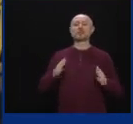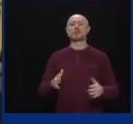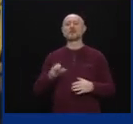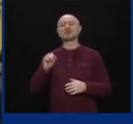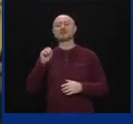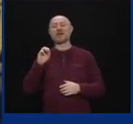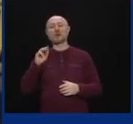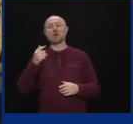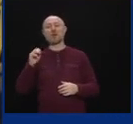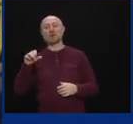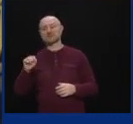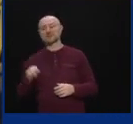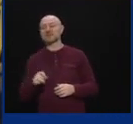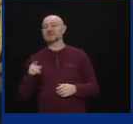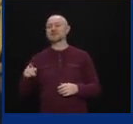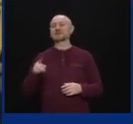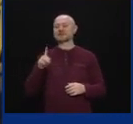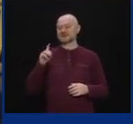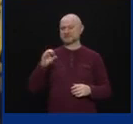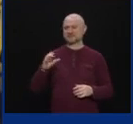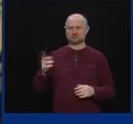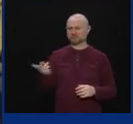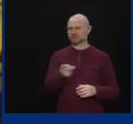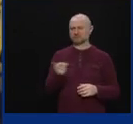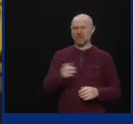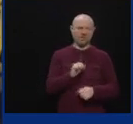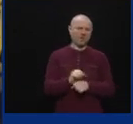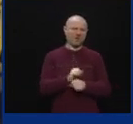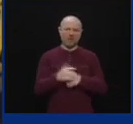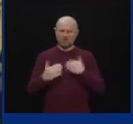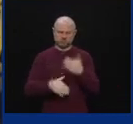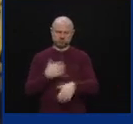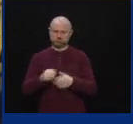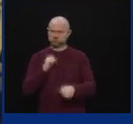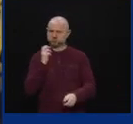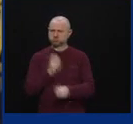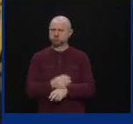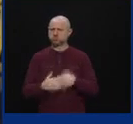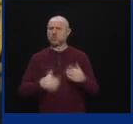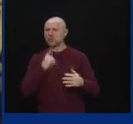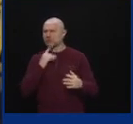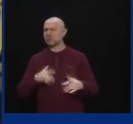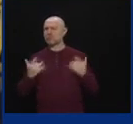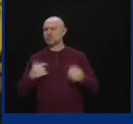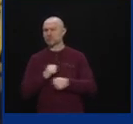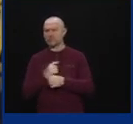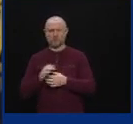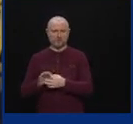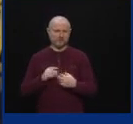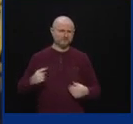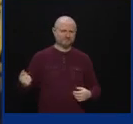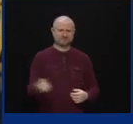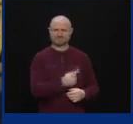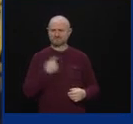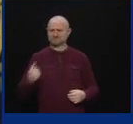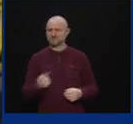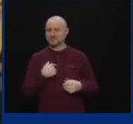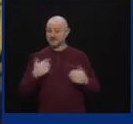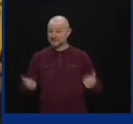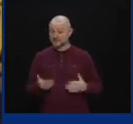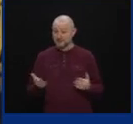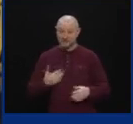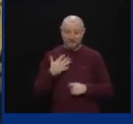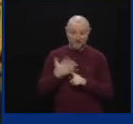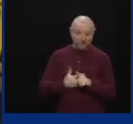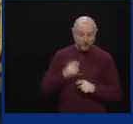They're the ones who make it happen, and I'm so energized and excited to be partnering with them in this new capacity that I've been in just about 5 months. But